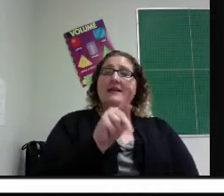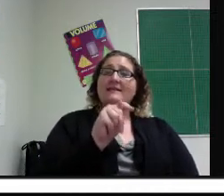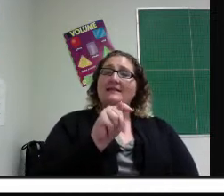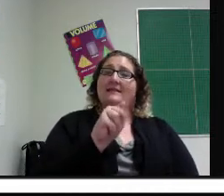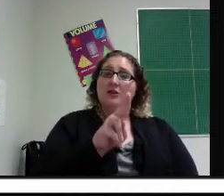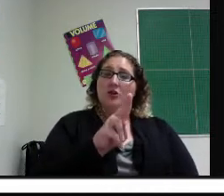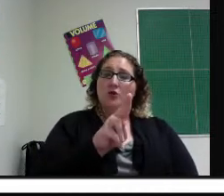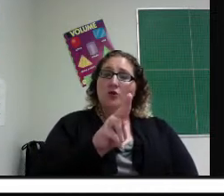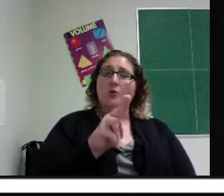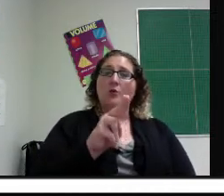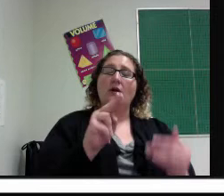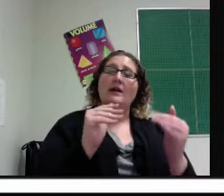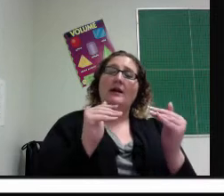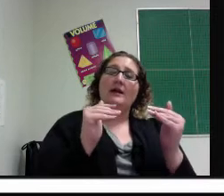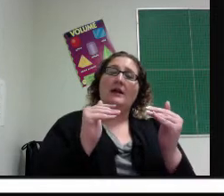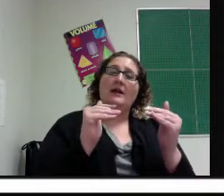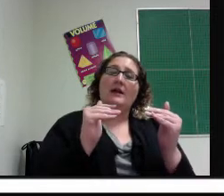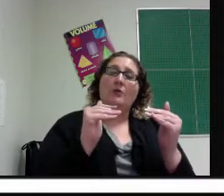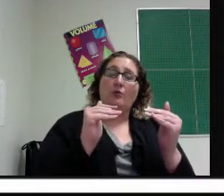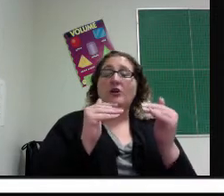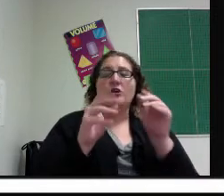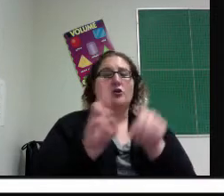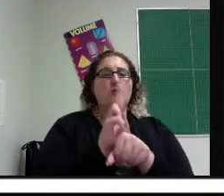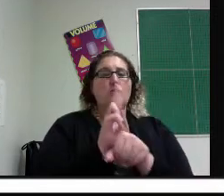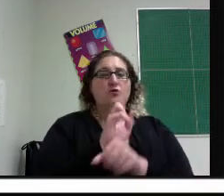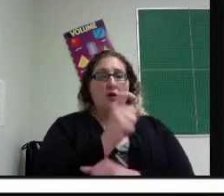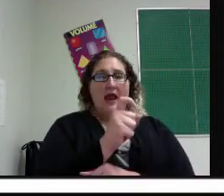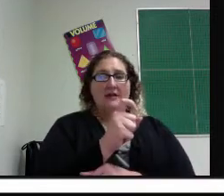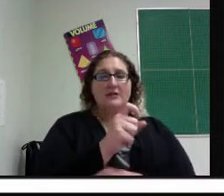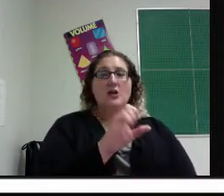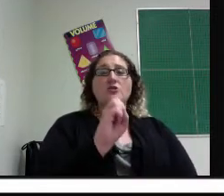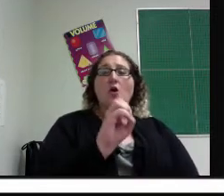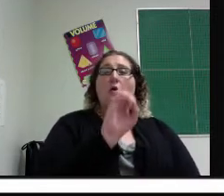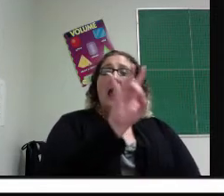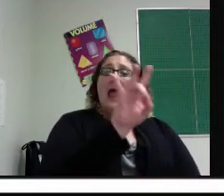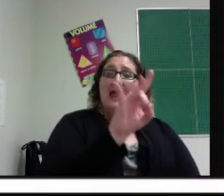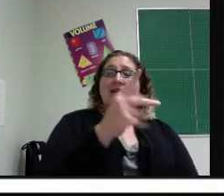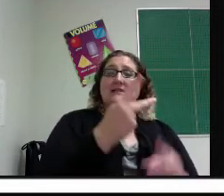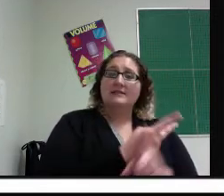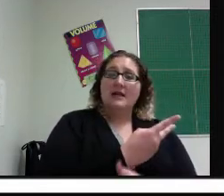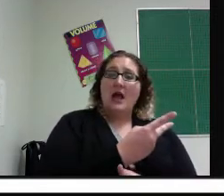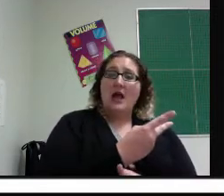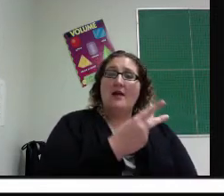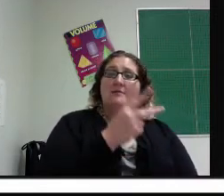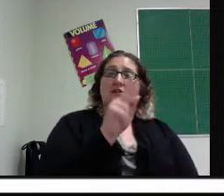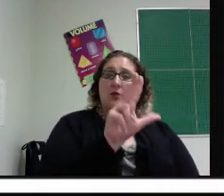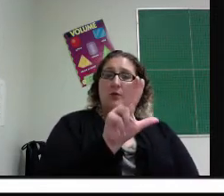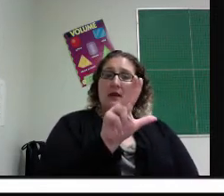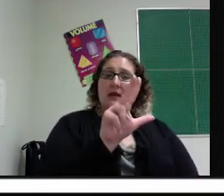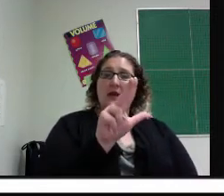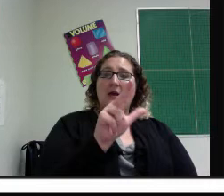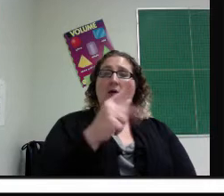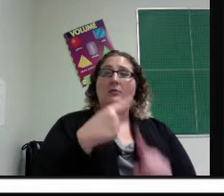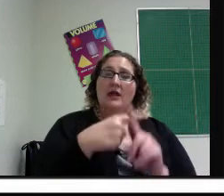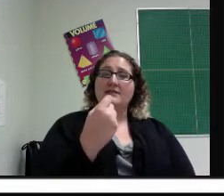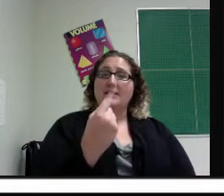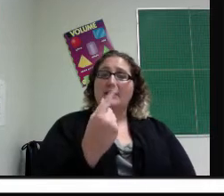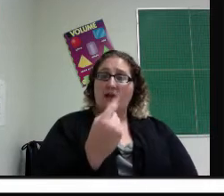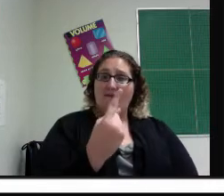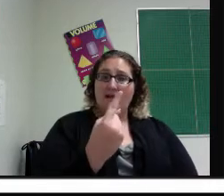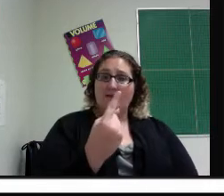is going to be equal to, and we're going to plug in our x value into the equation. So we have 8 times 3 plus